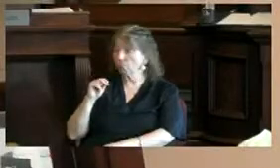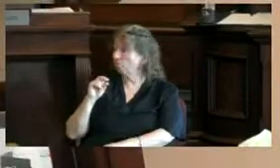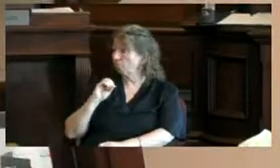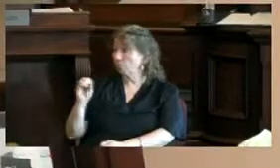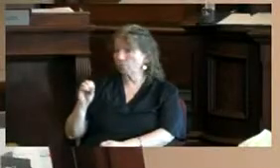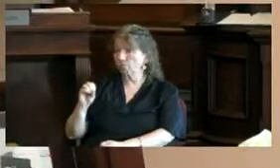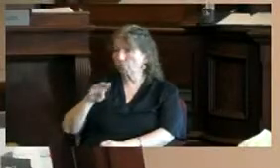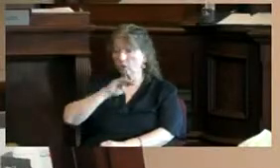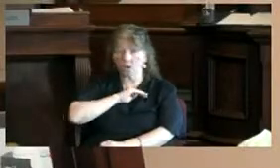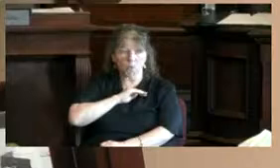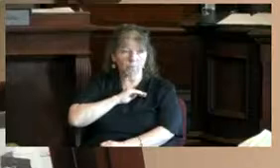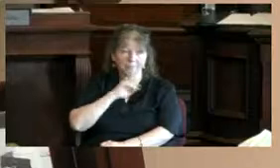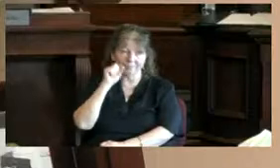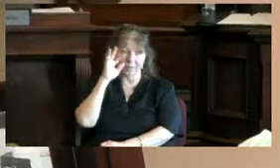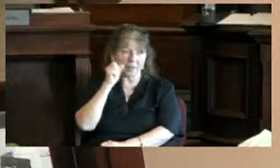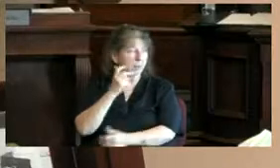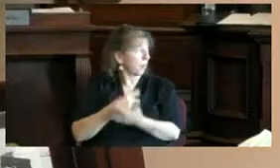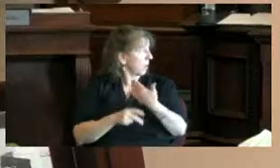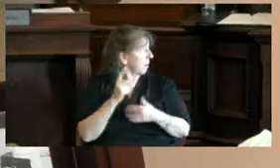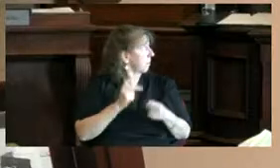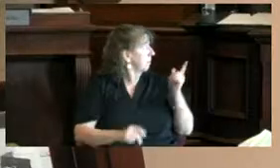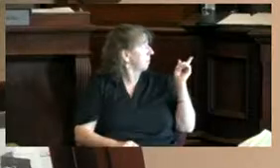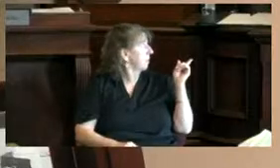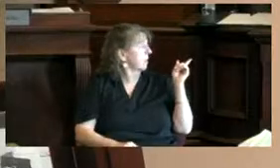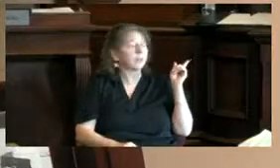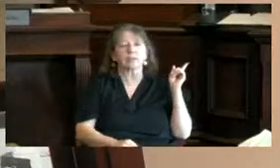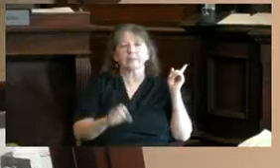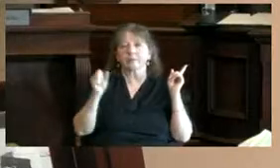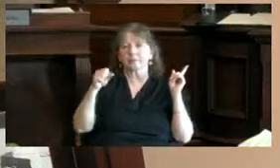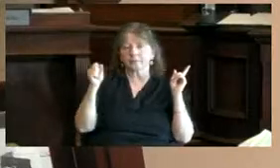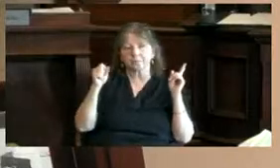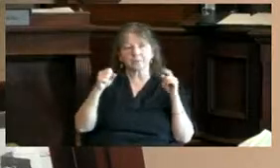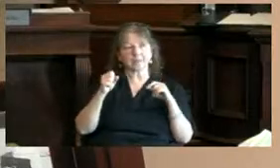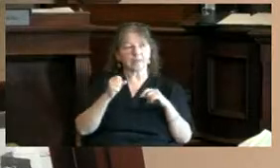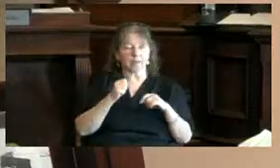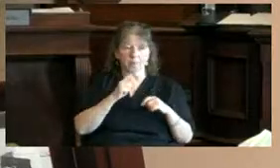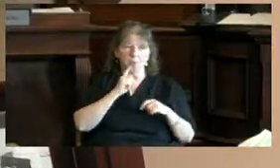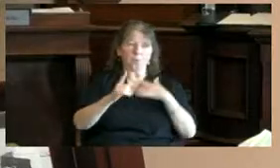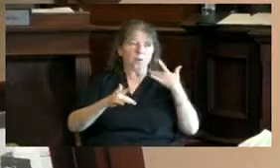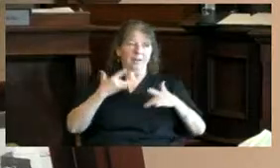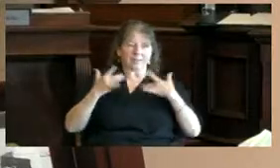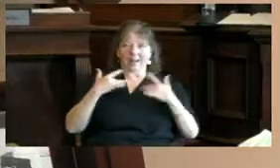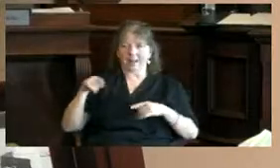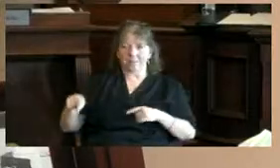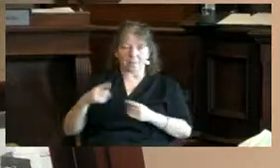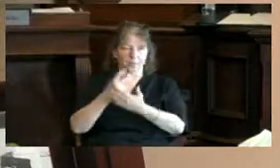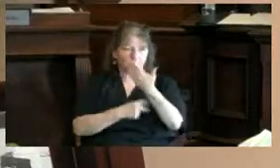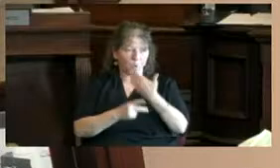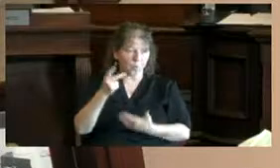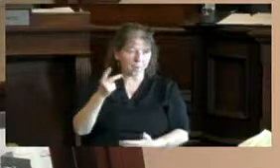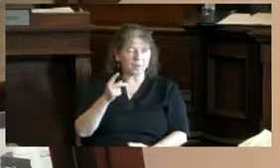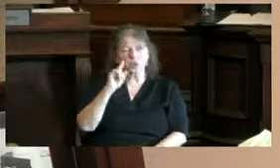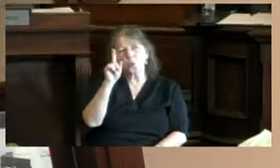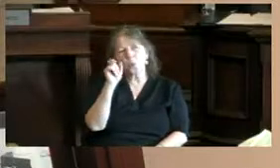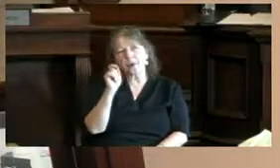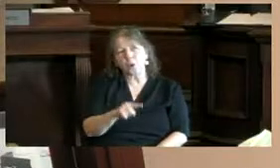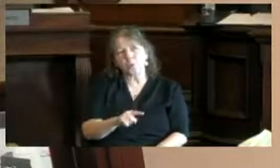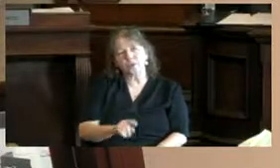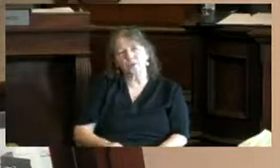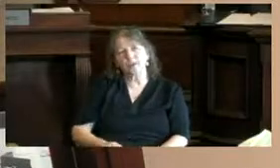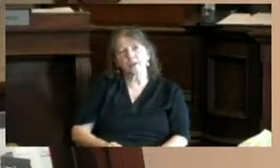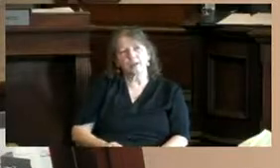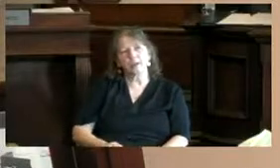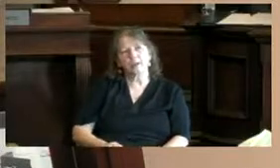I'm good. This is amazing. Council President? Yes, thank you. Very excited for this. Just a question about